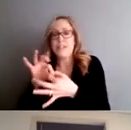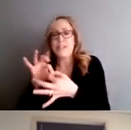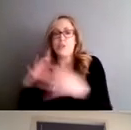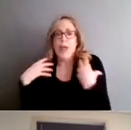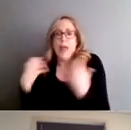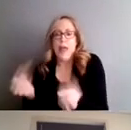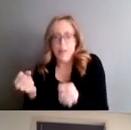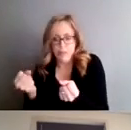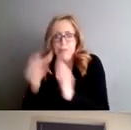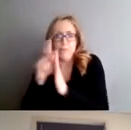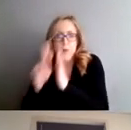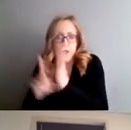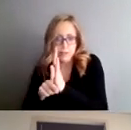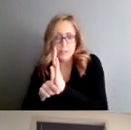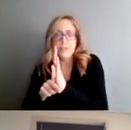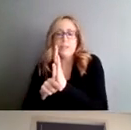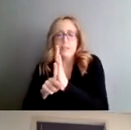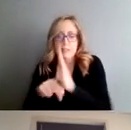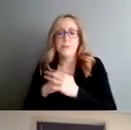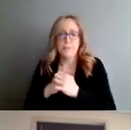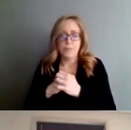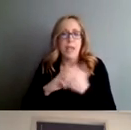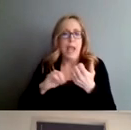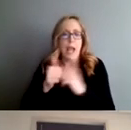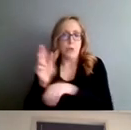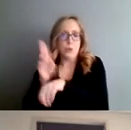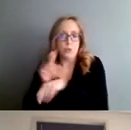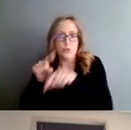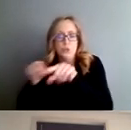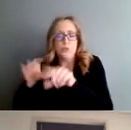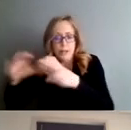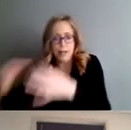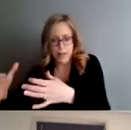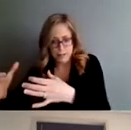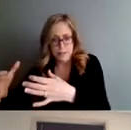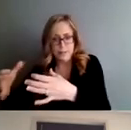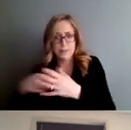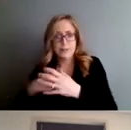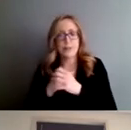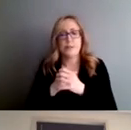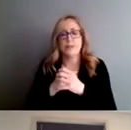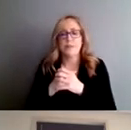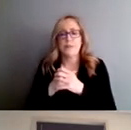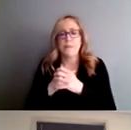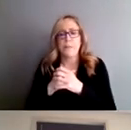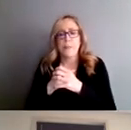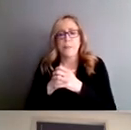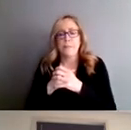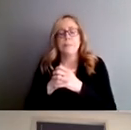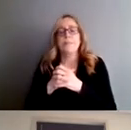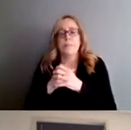are expected to be utilized in class for an in-person learning. We will